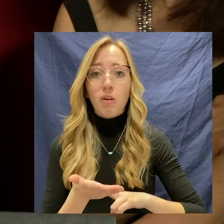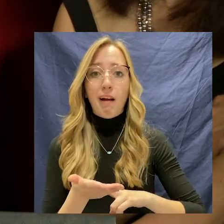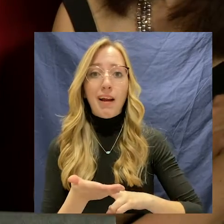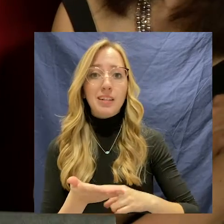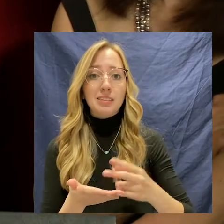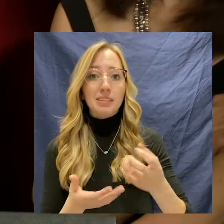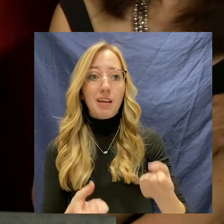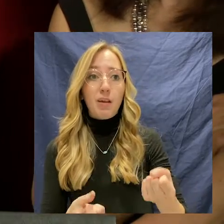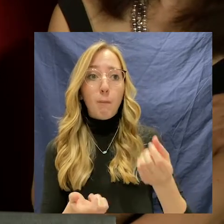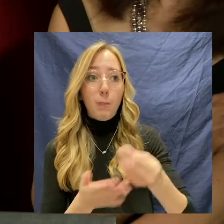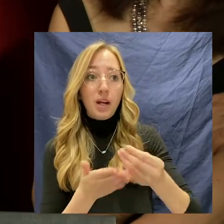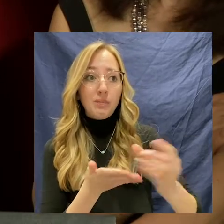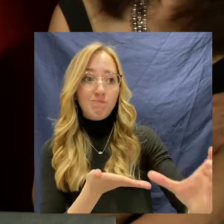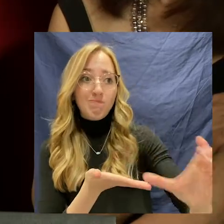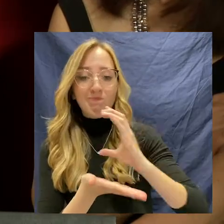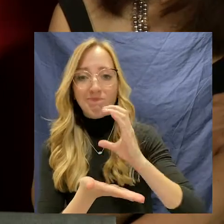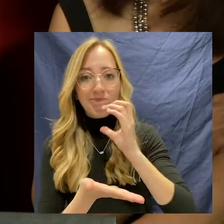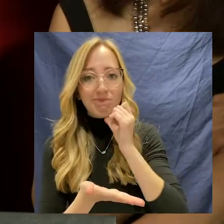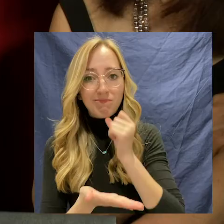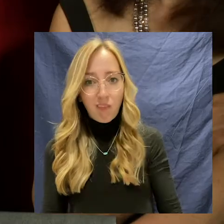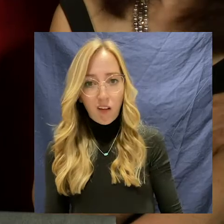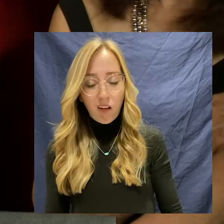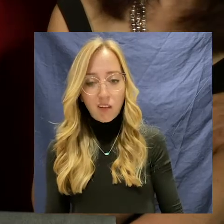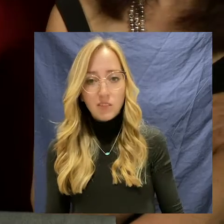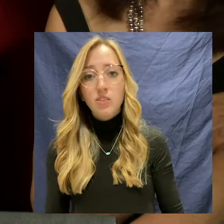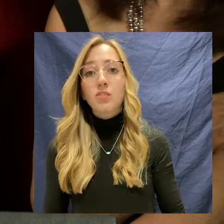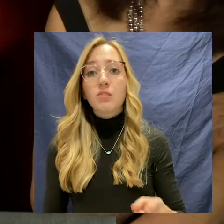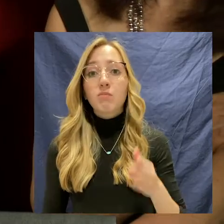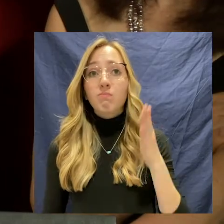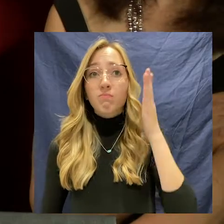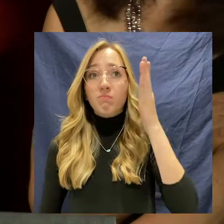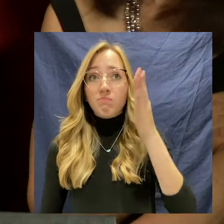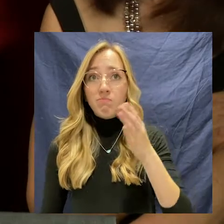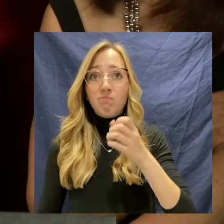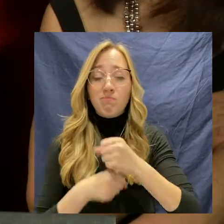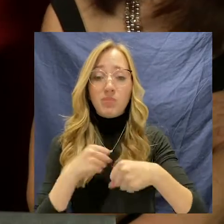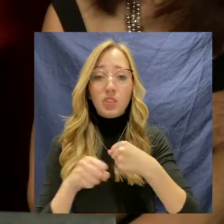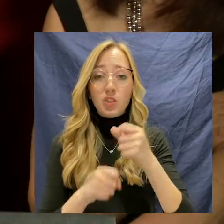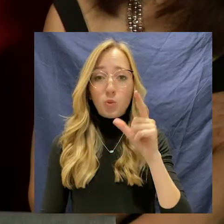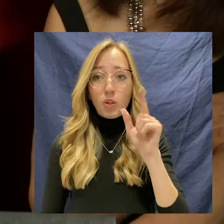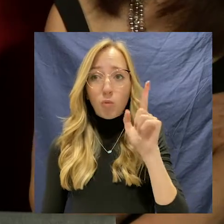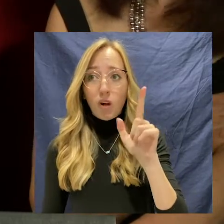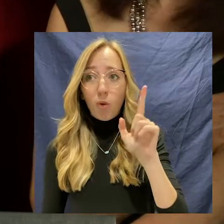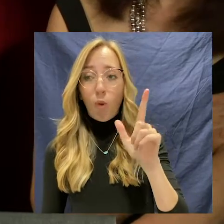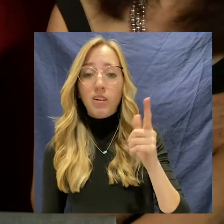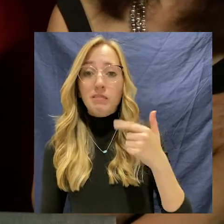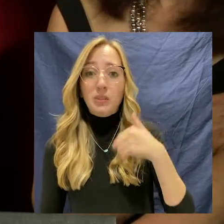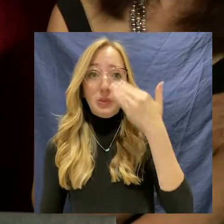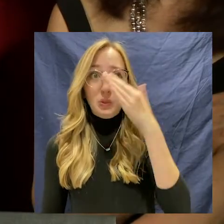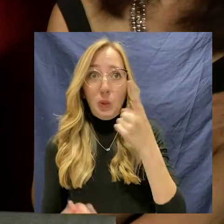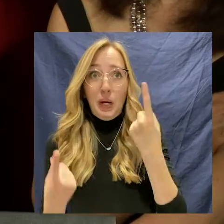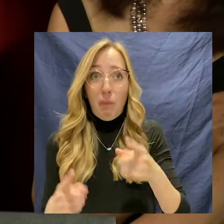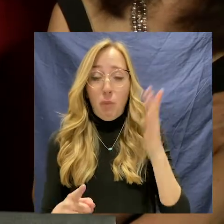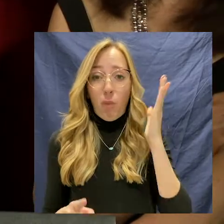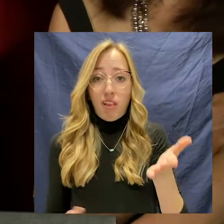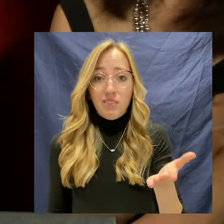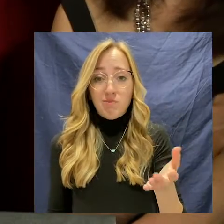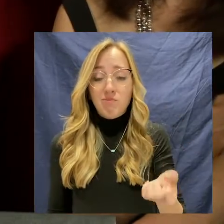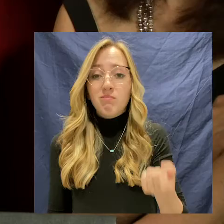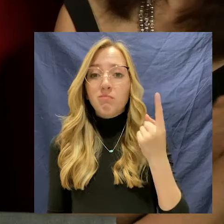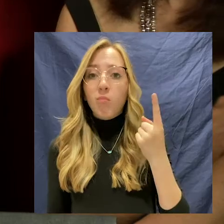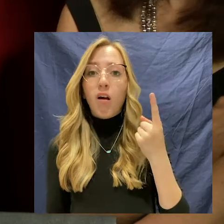fearful about the further cuts anticipated in 2021. Throughout all of this turmoil, the